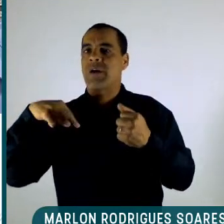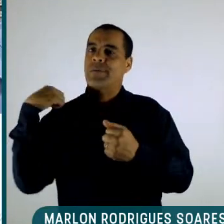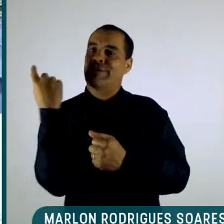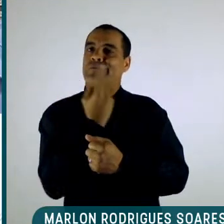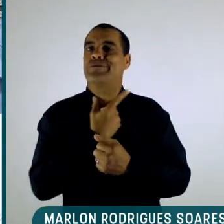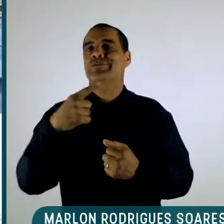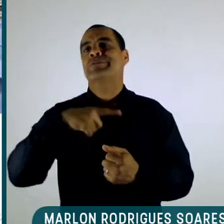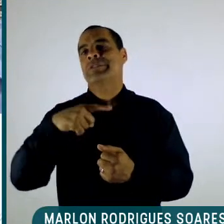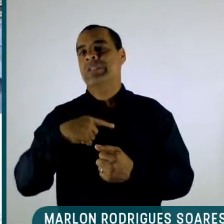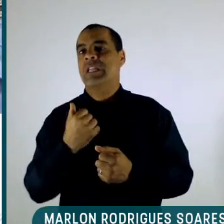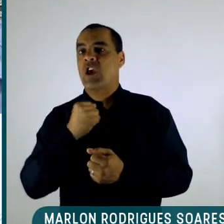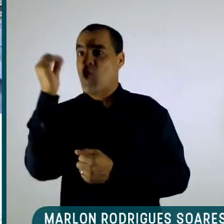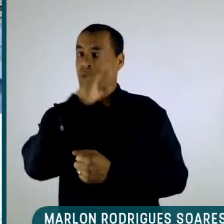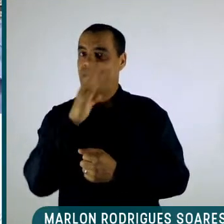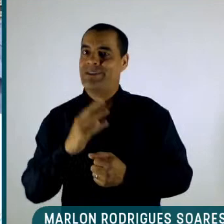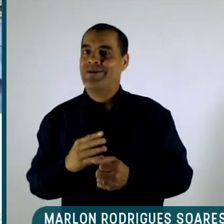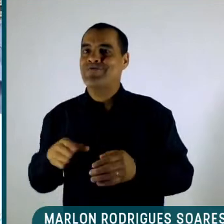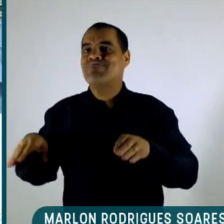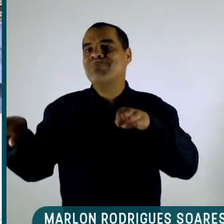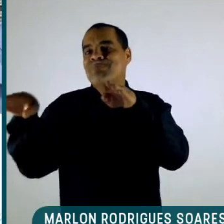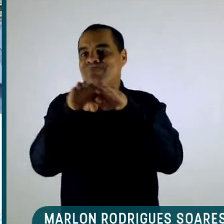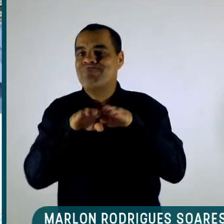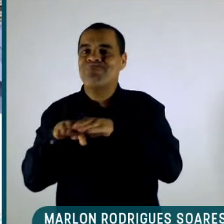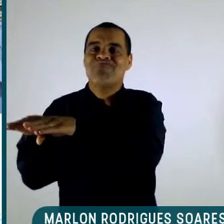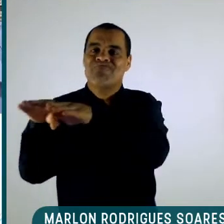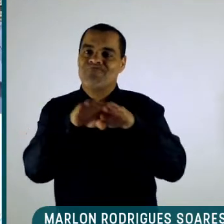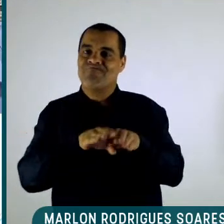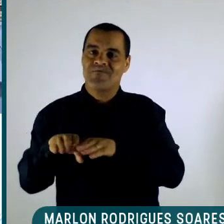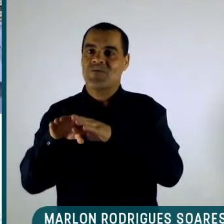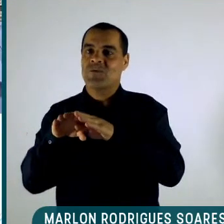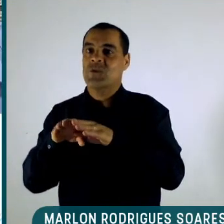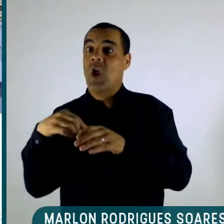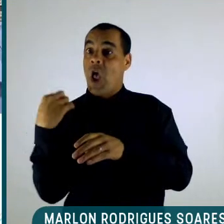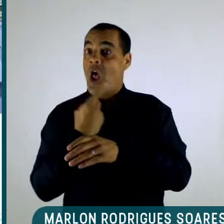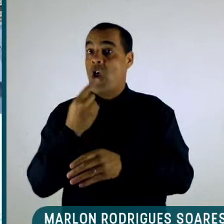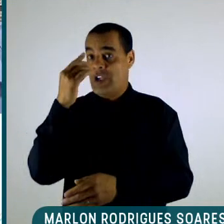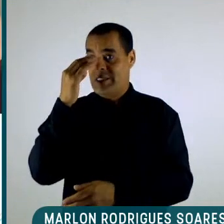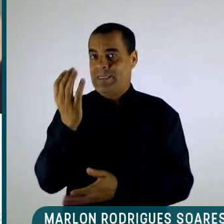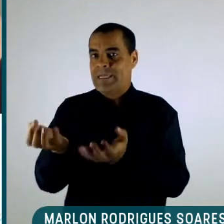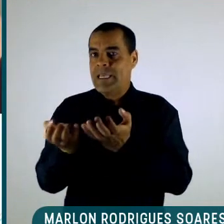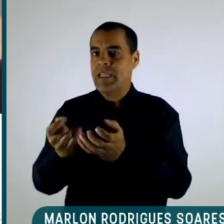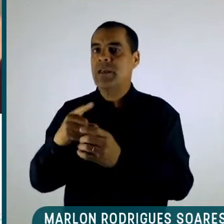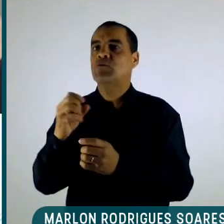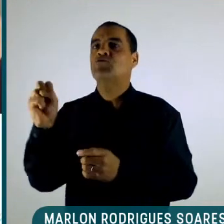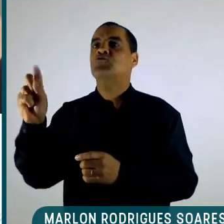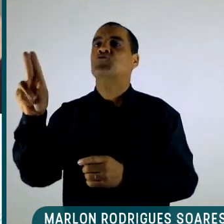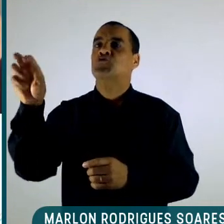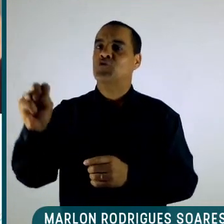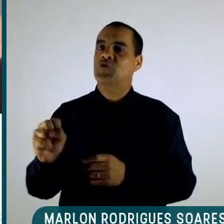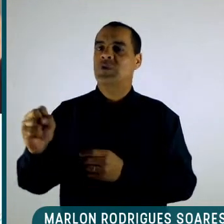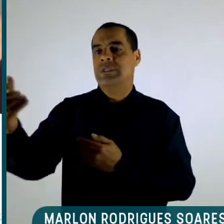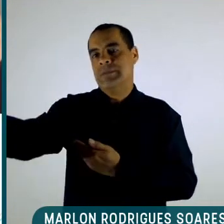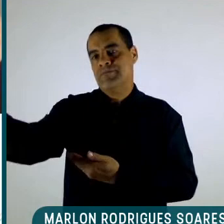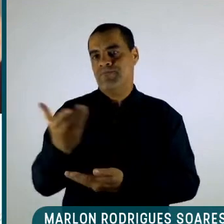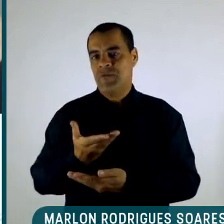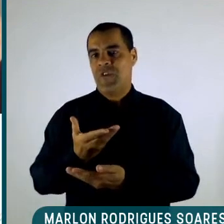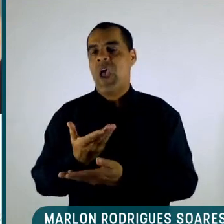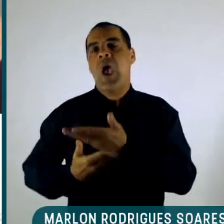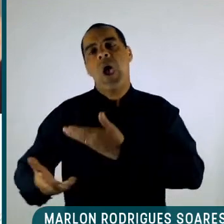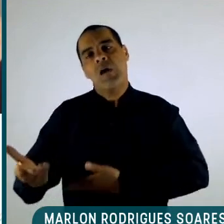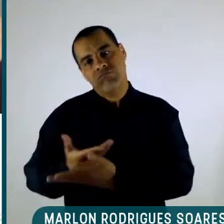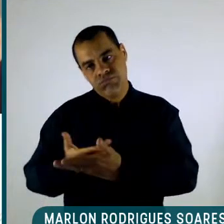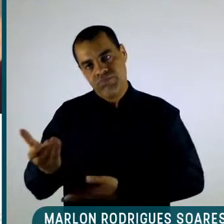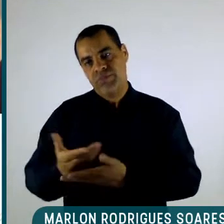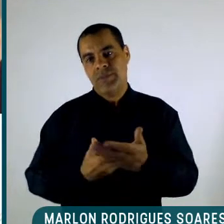because of these crises. So we're still being left aside and being disregarded. This